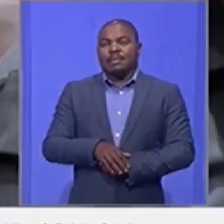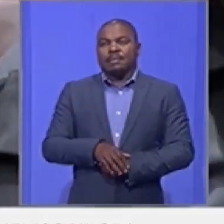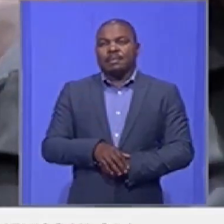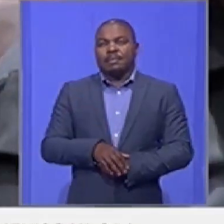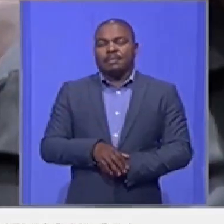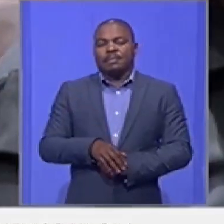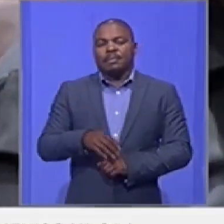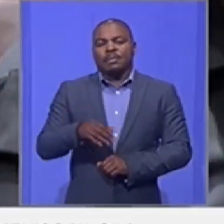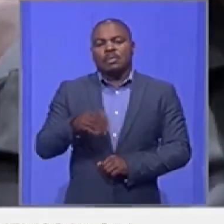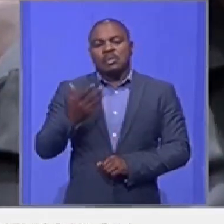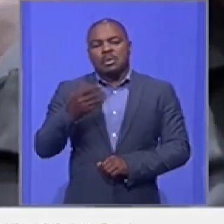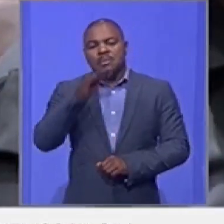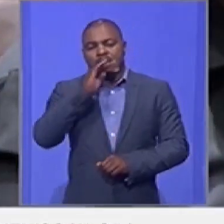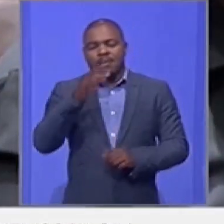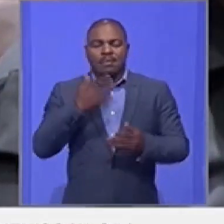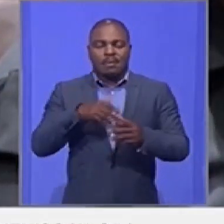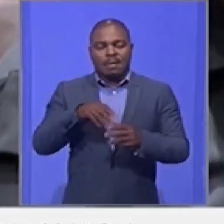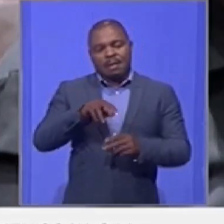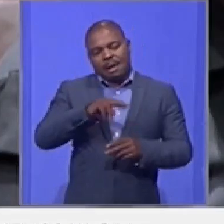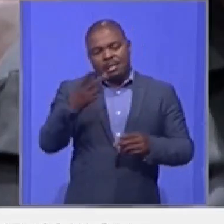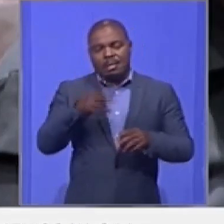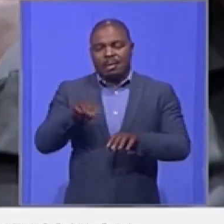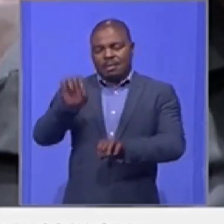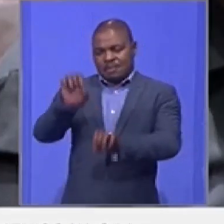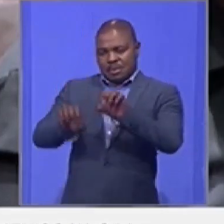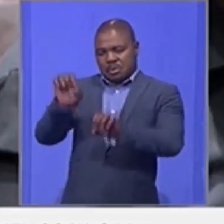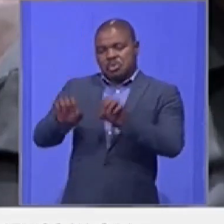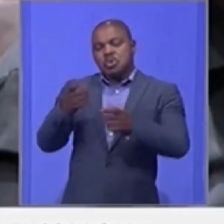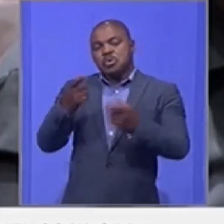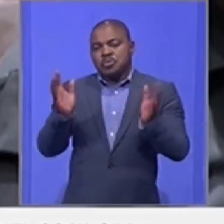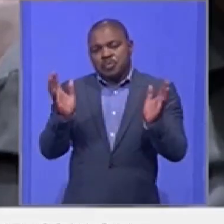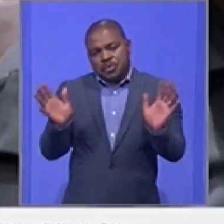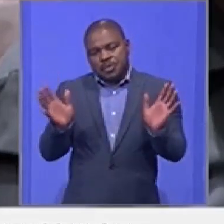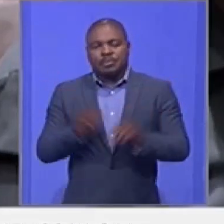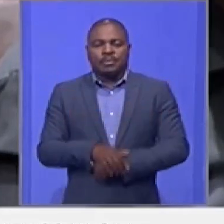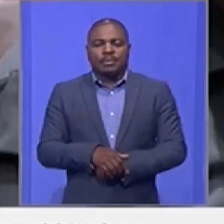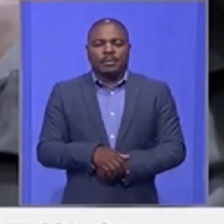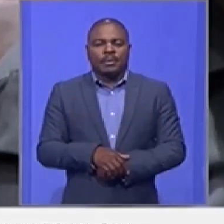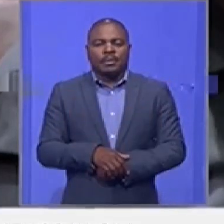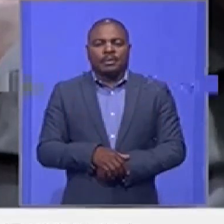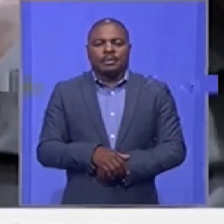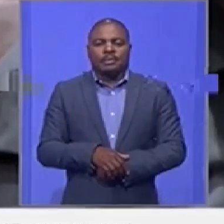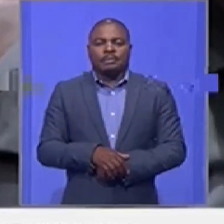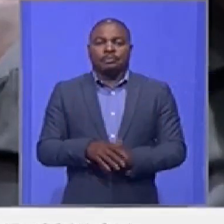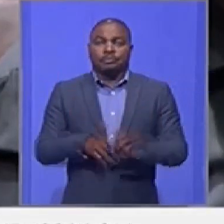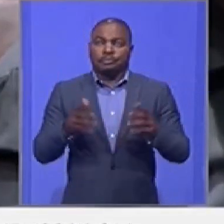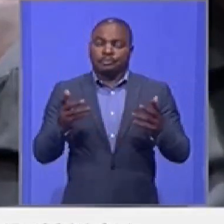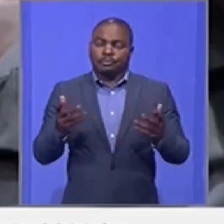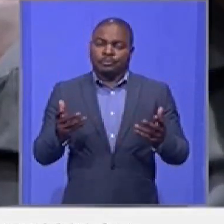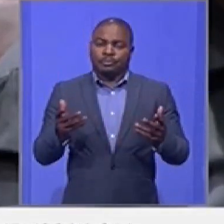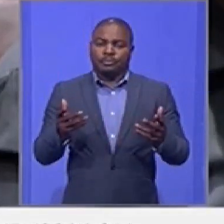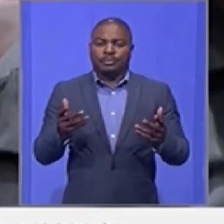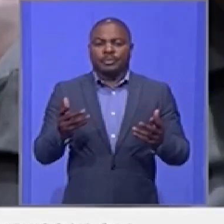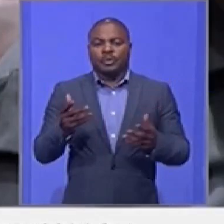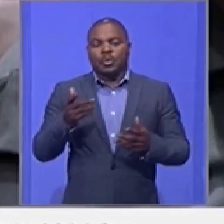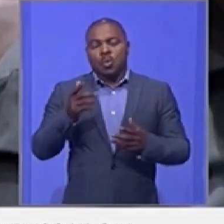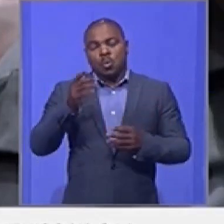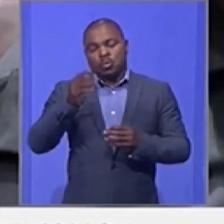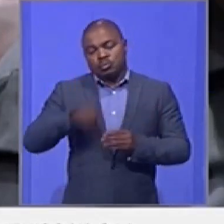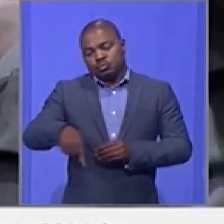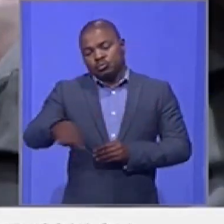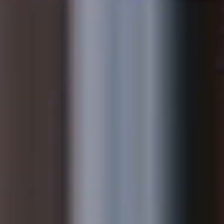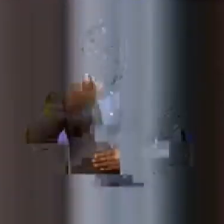a new set of valuations have been done, and they are about to be concluded